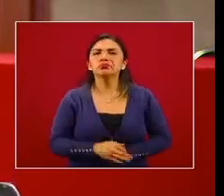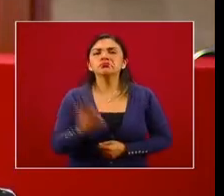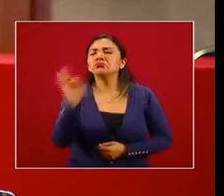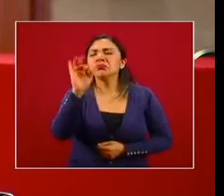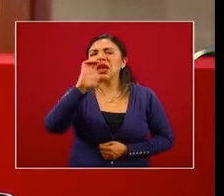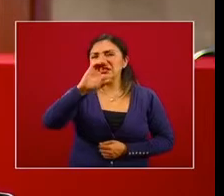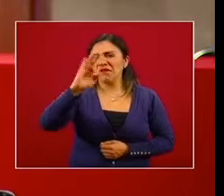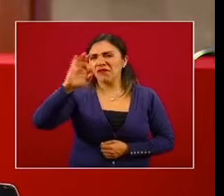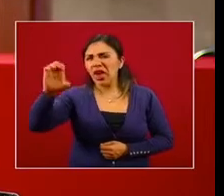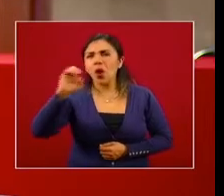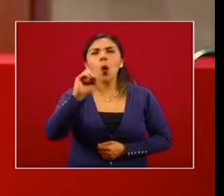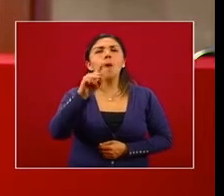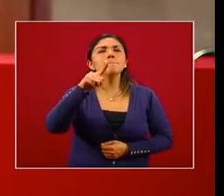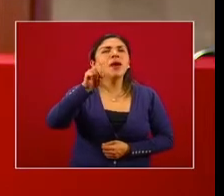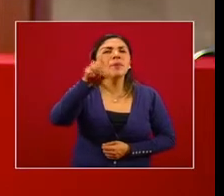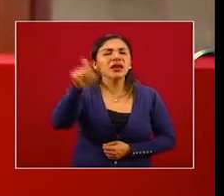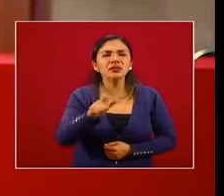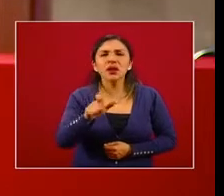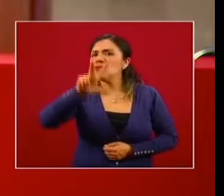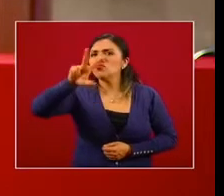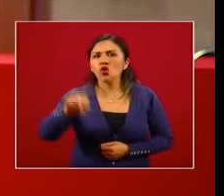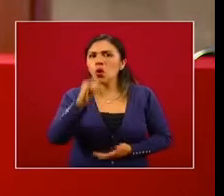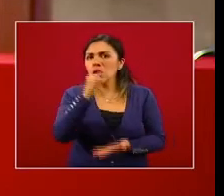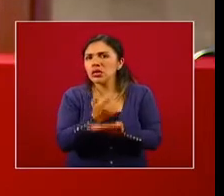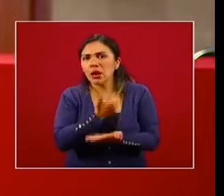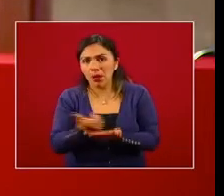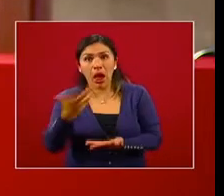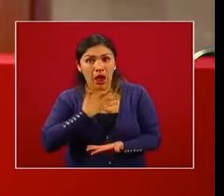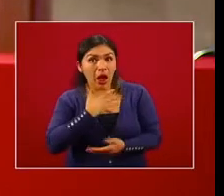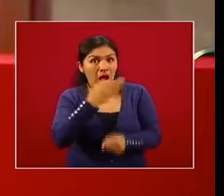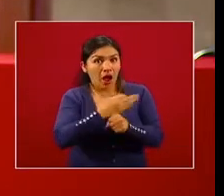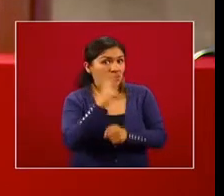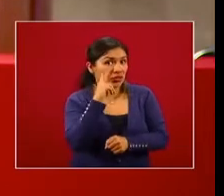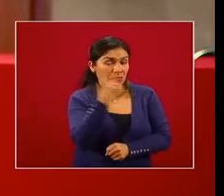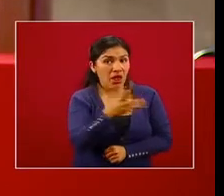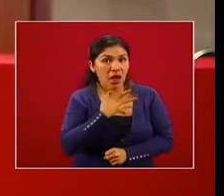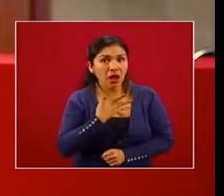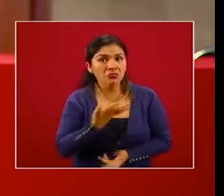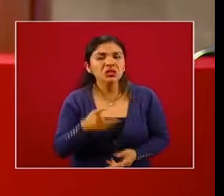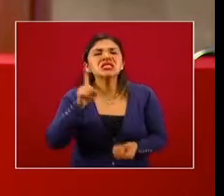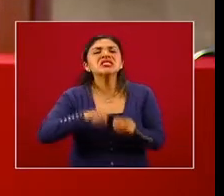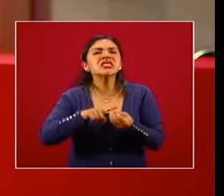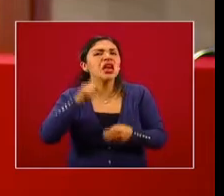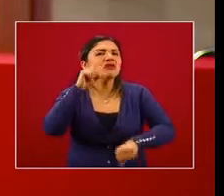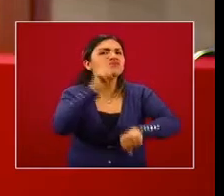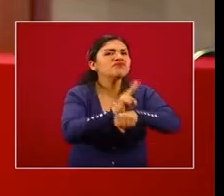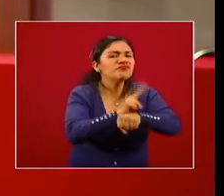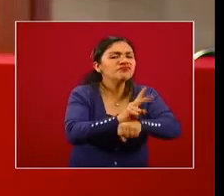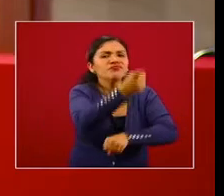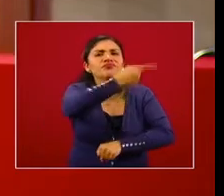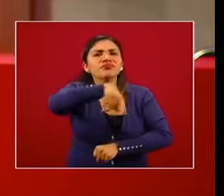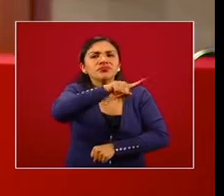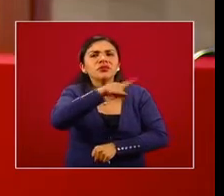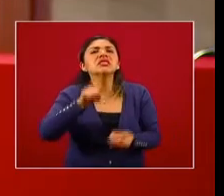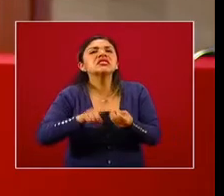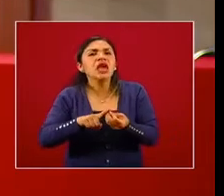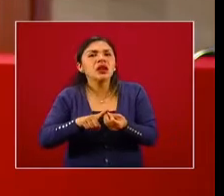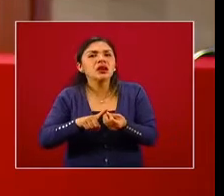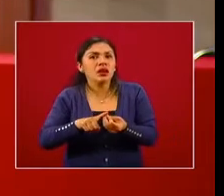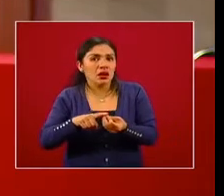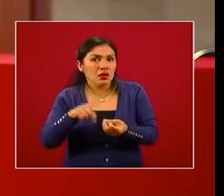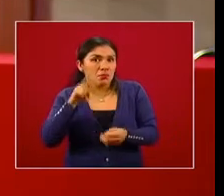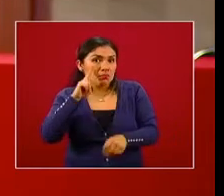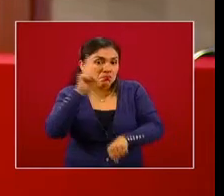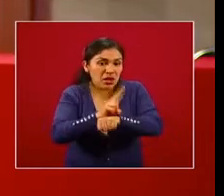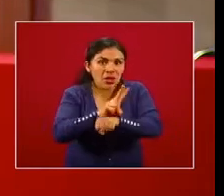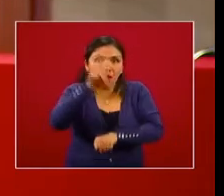don't get leave? Pemex is saying that no, people can't have leave. Who is going to be monitoring Pemex? Who's